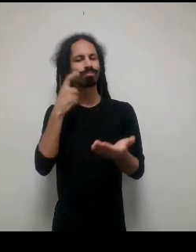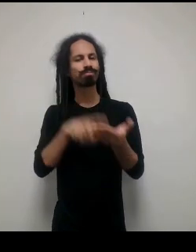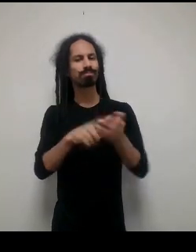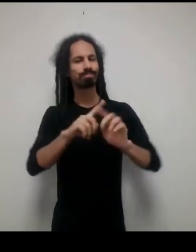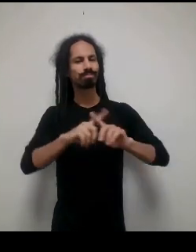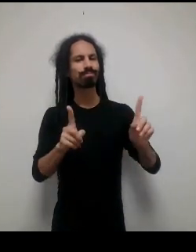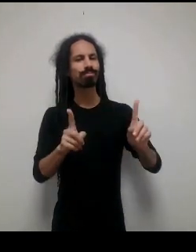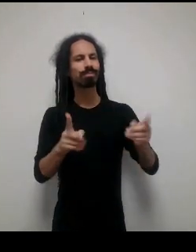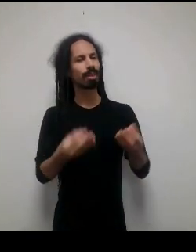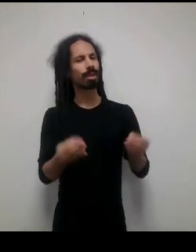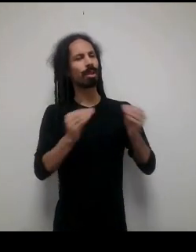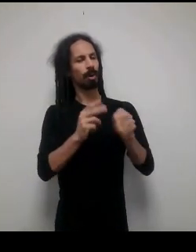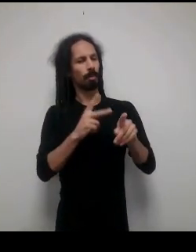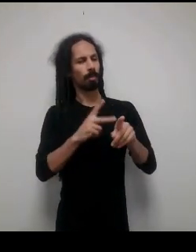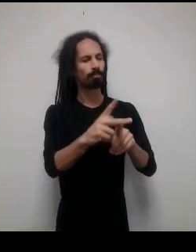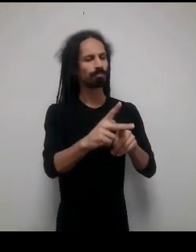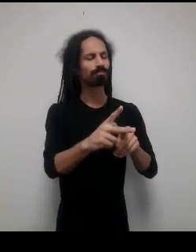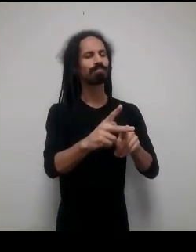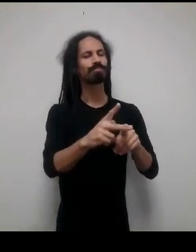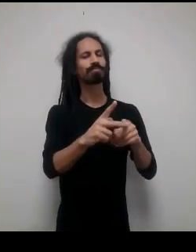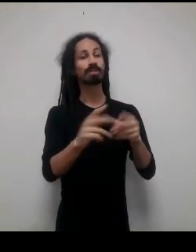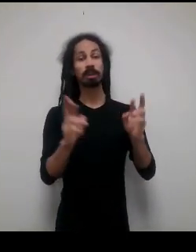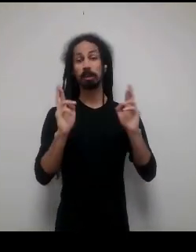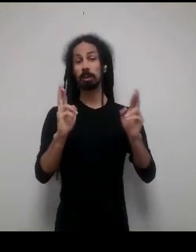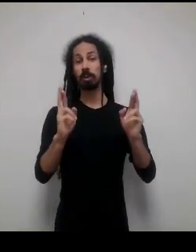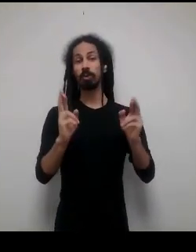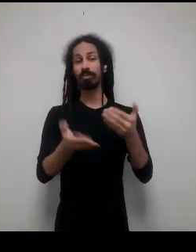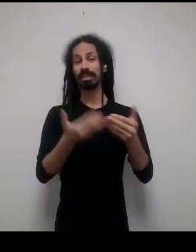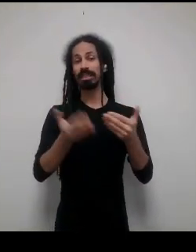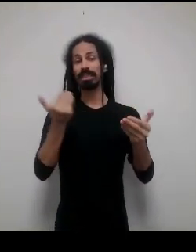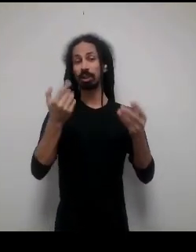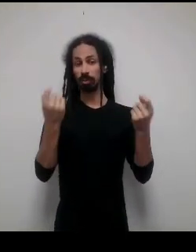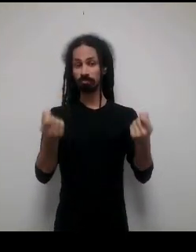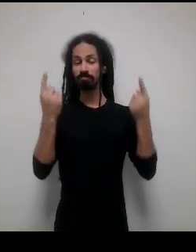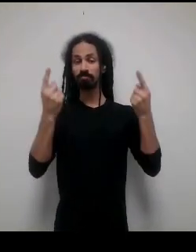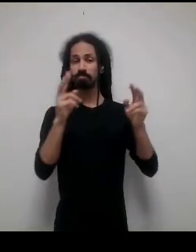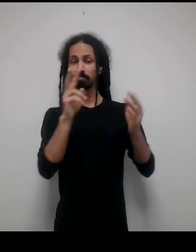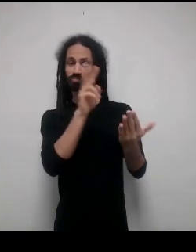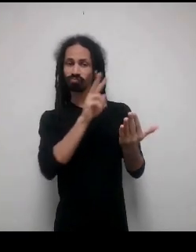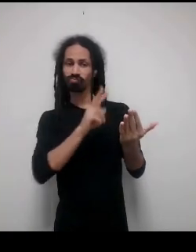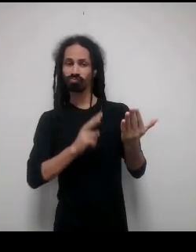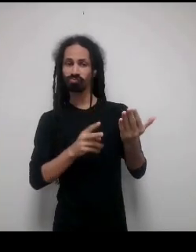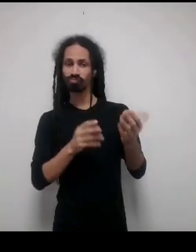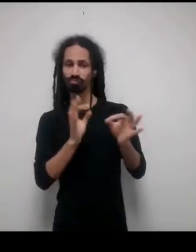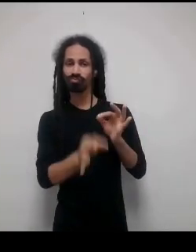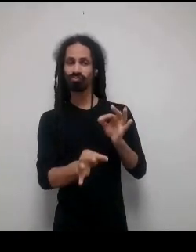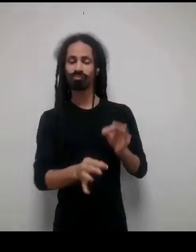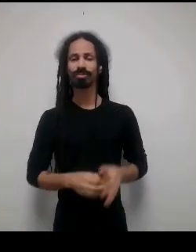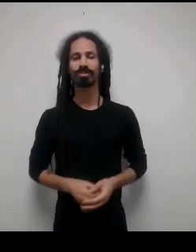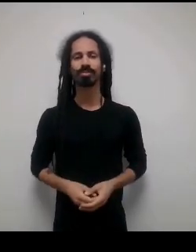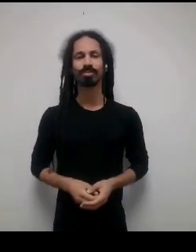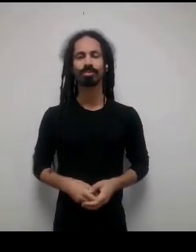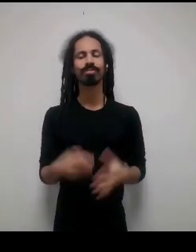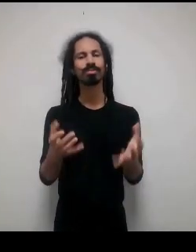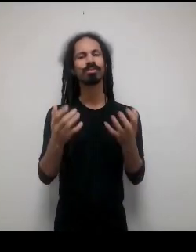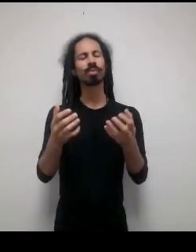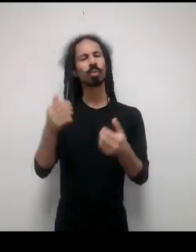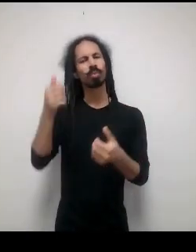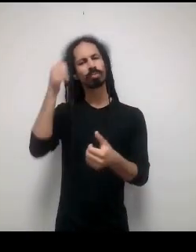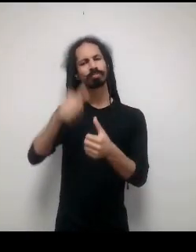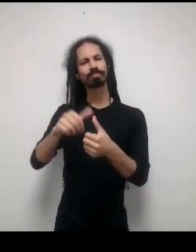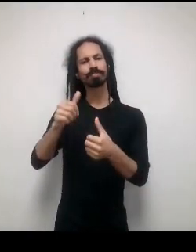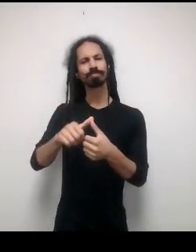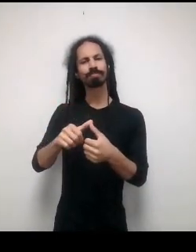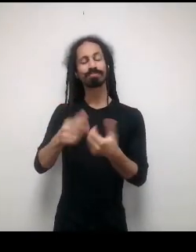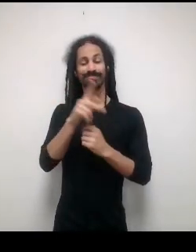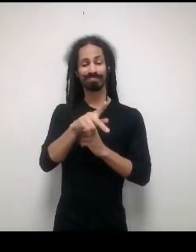Much more professional, hopefully easier for you as the audience to read and follow. So we want to remember that things like